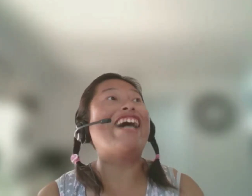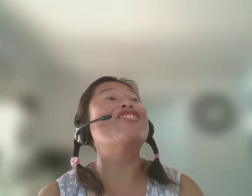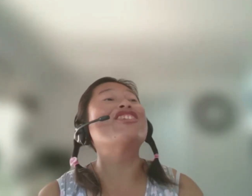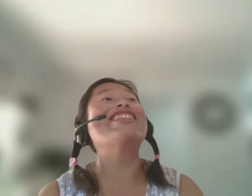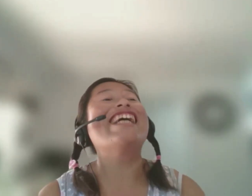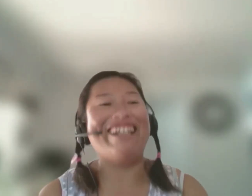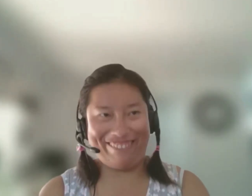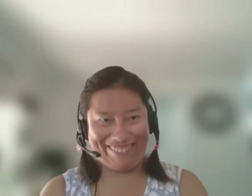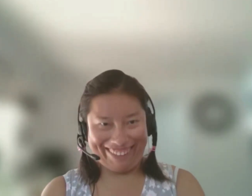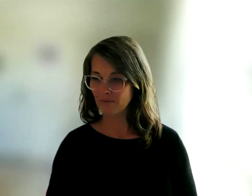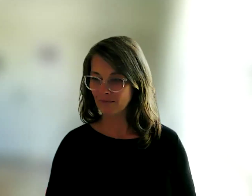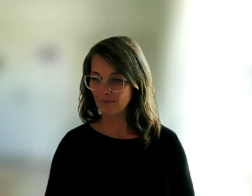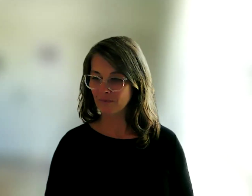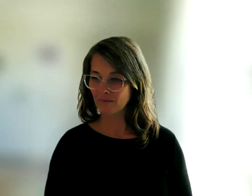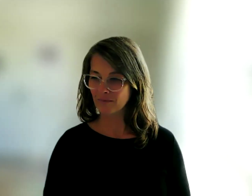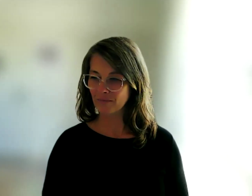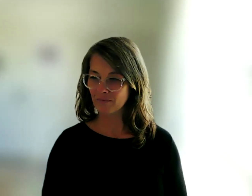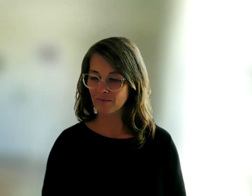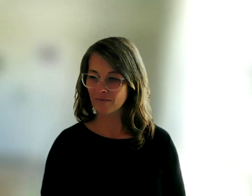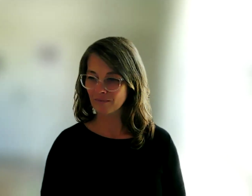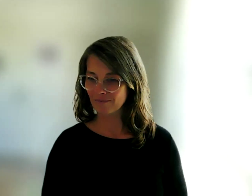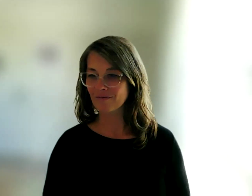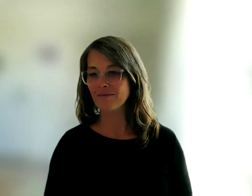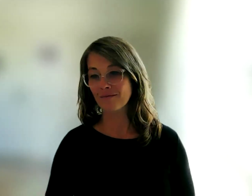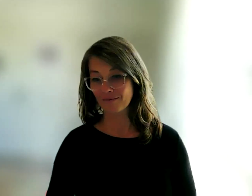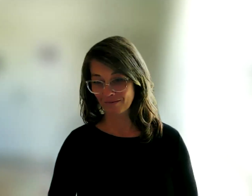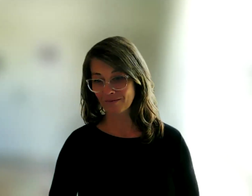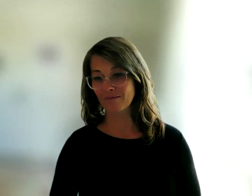looking after your teeth, dental care.